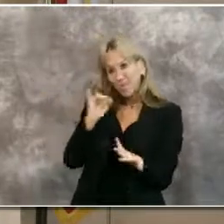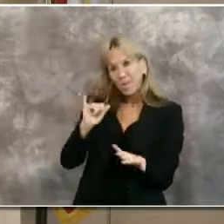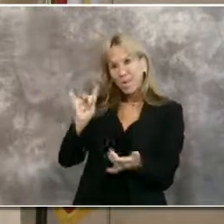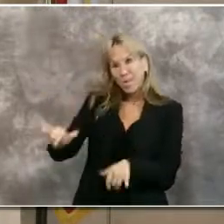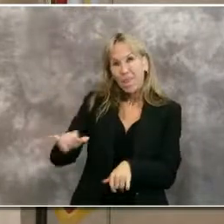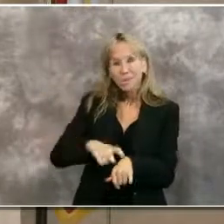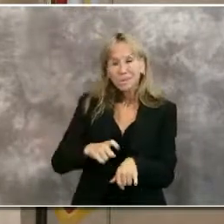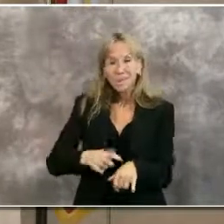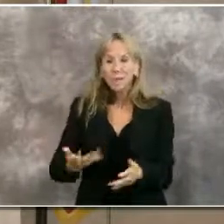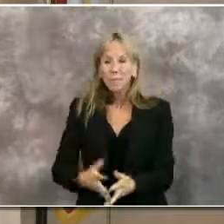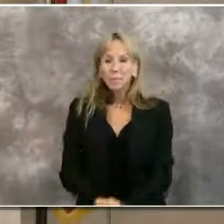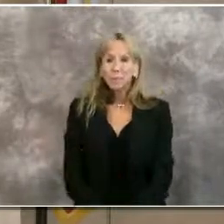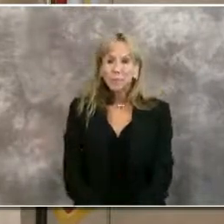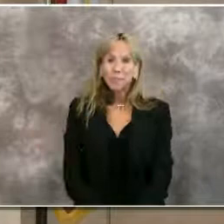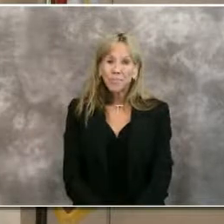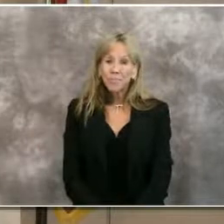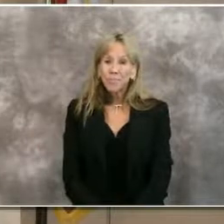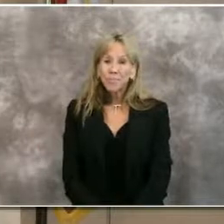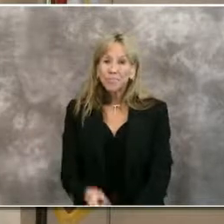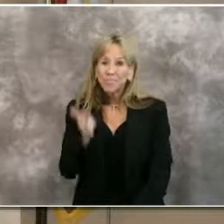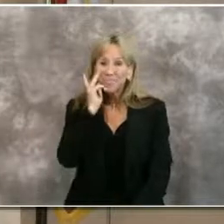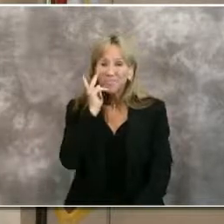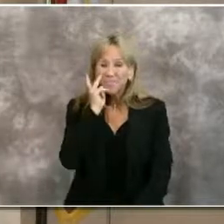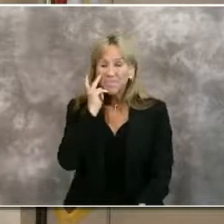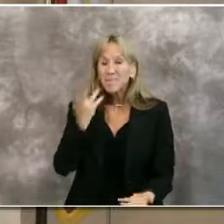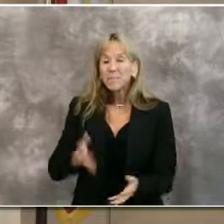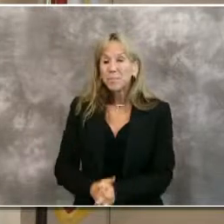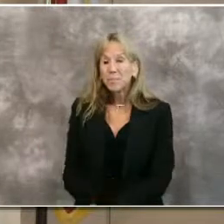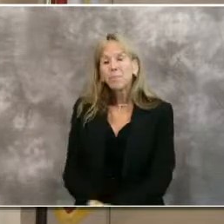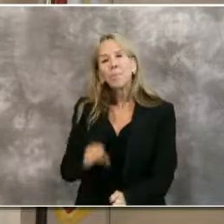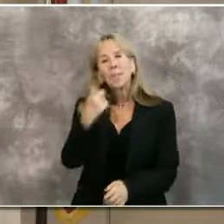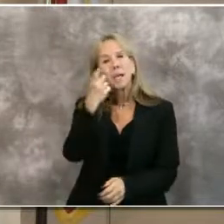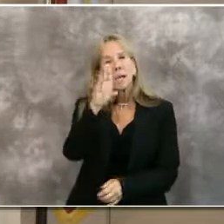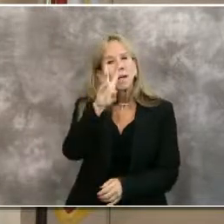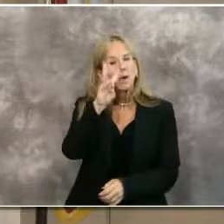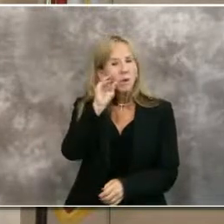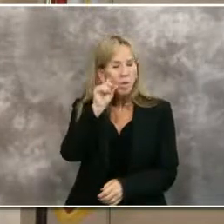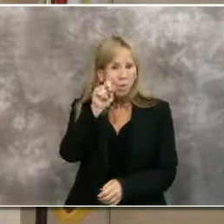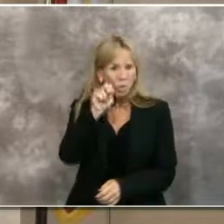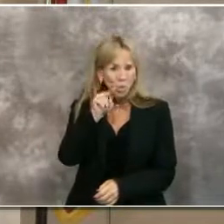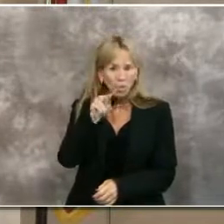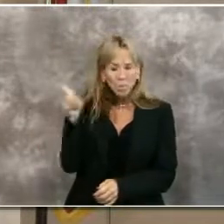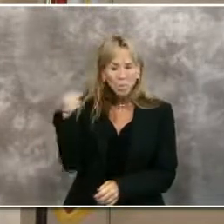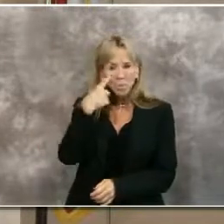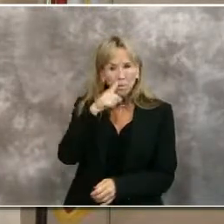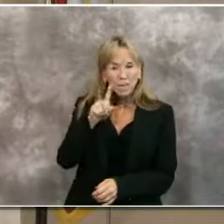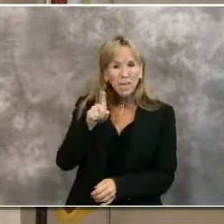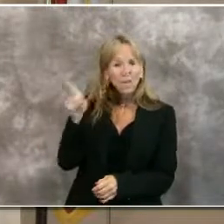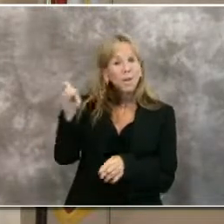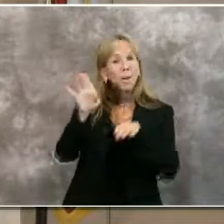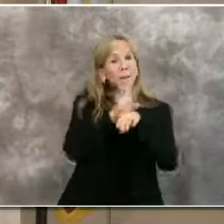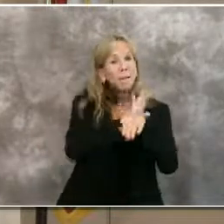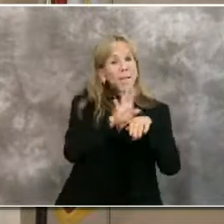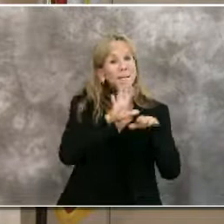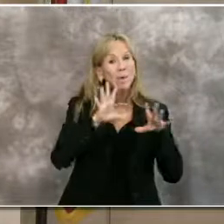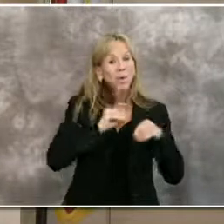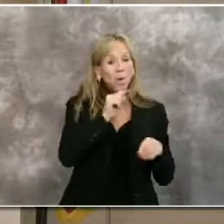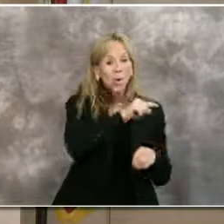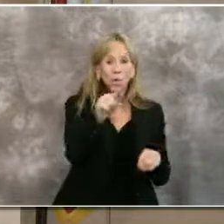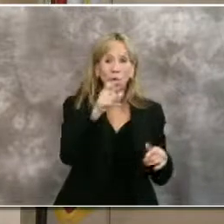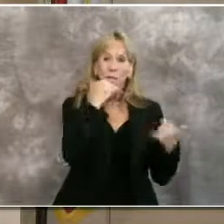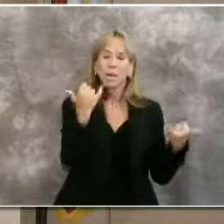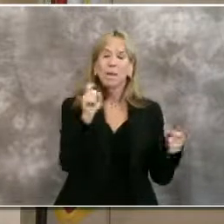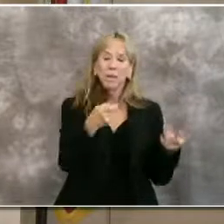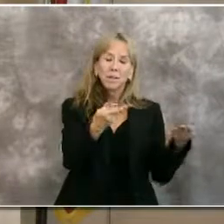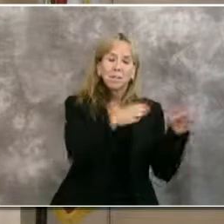you. Understood. Thank you. And Dr. Wooten, final question. If you could just step us through the evidence for those business owners that are having to shut